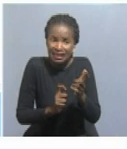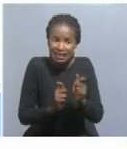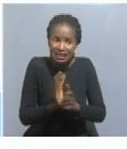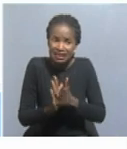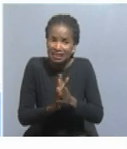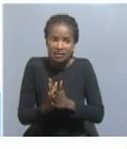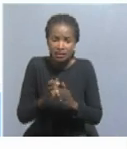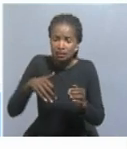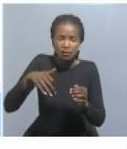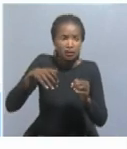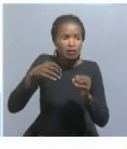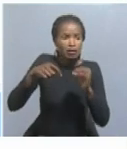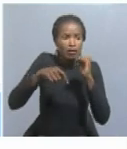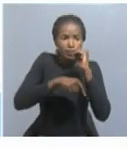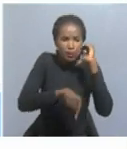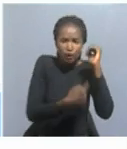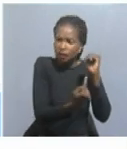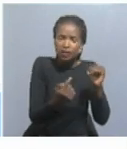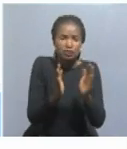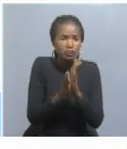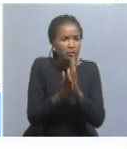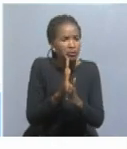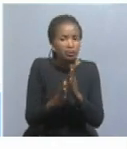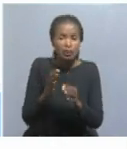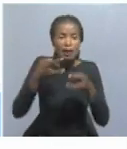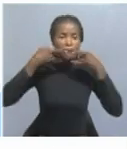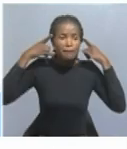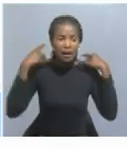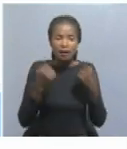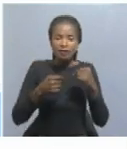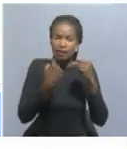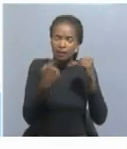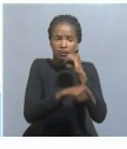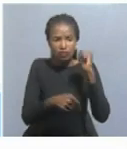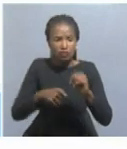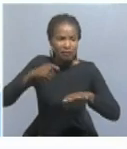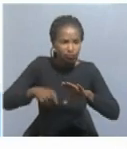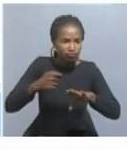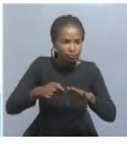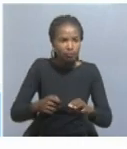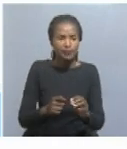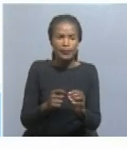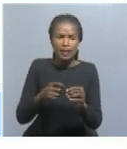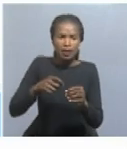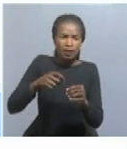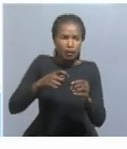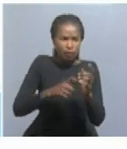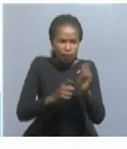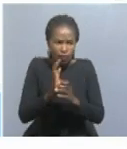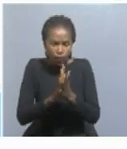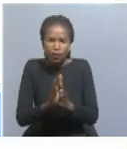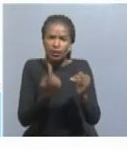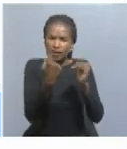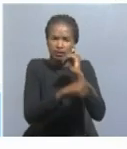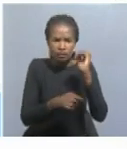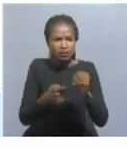produced locally. We are now seeing those being produced. We are seeing masks being produced locally. The efforts that are being made to produce